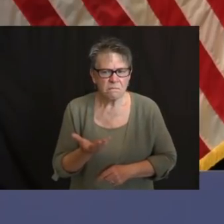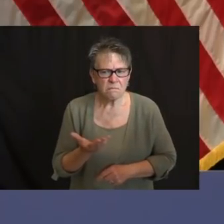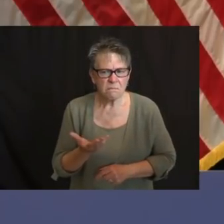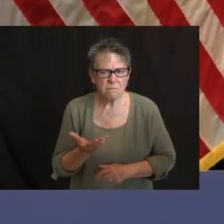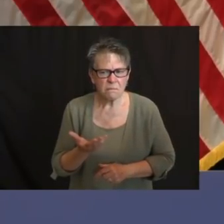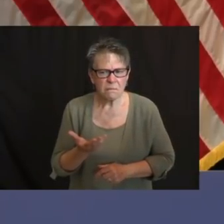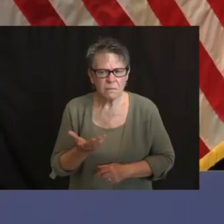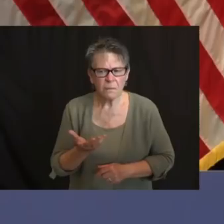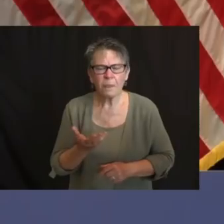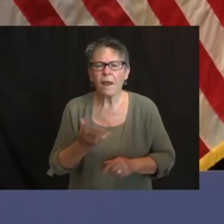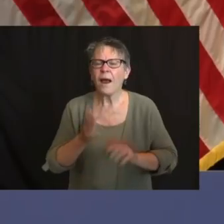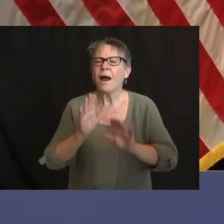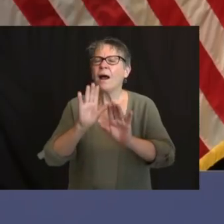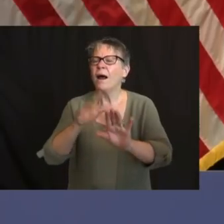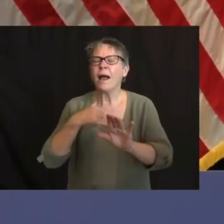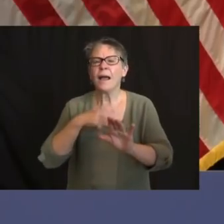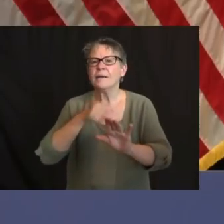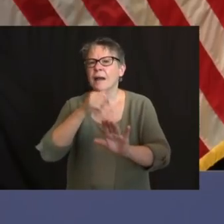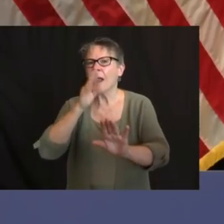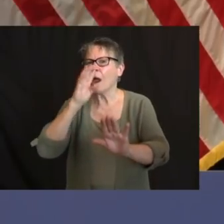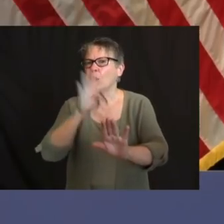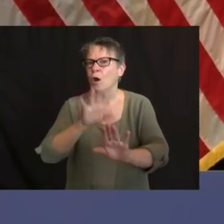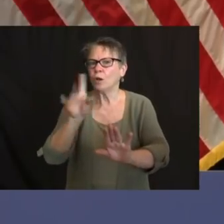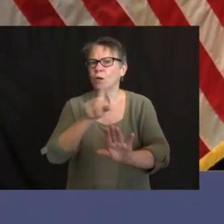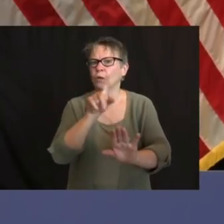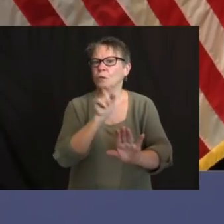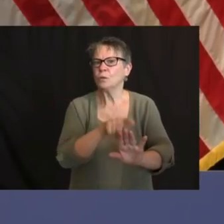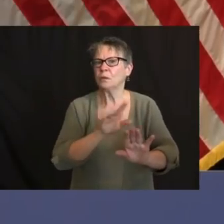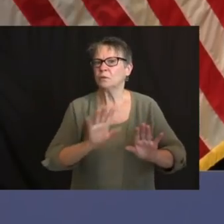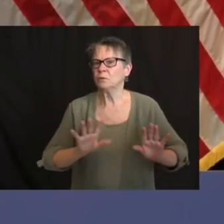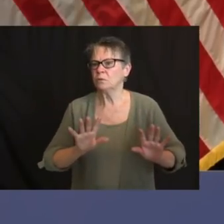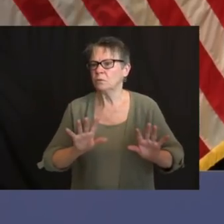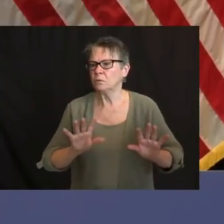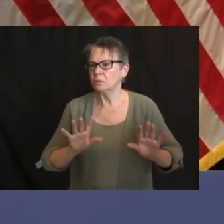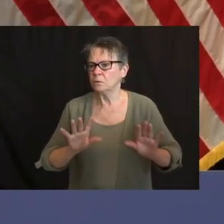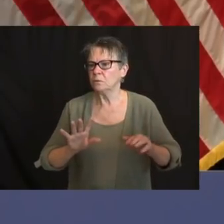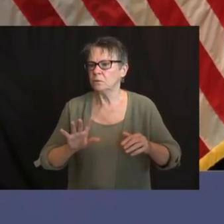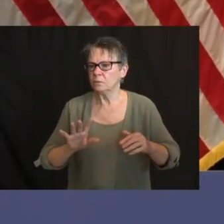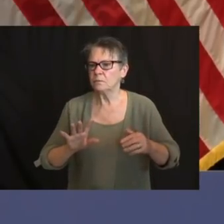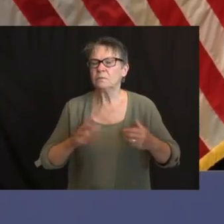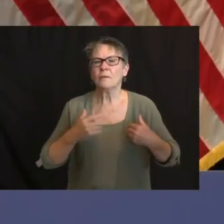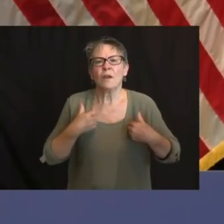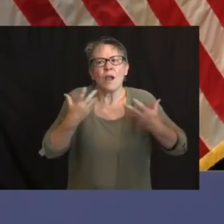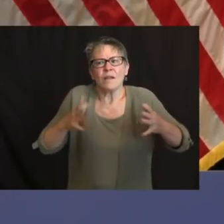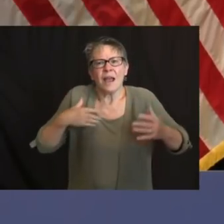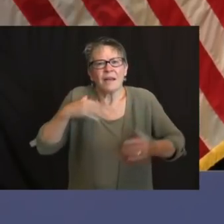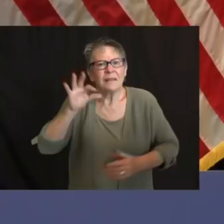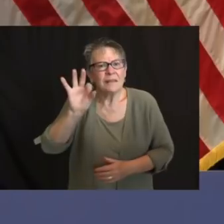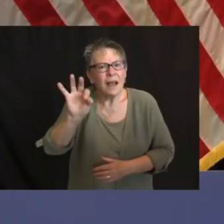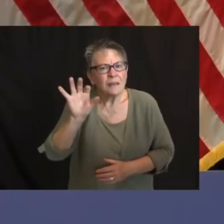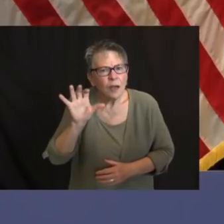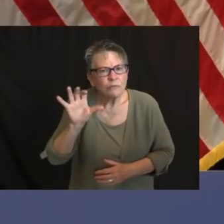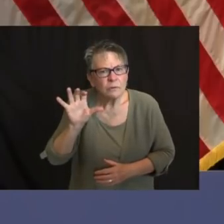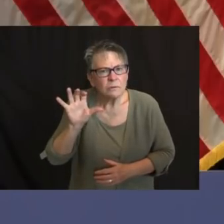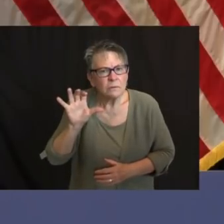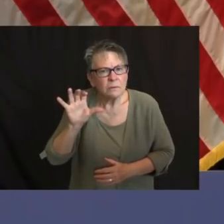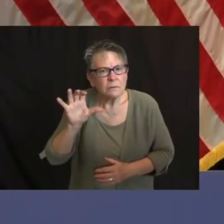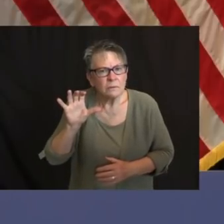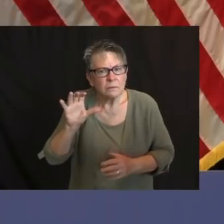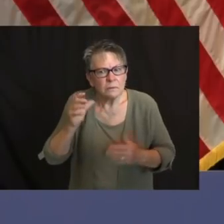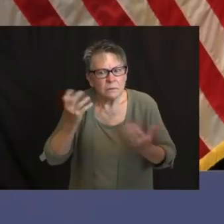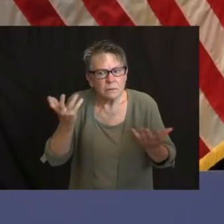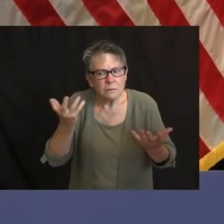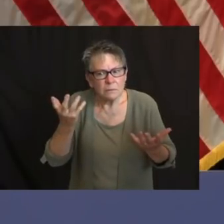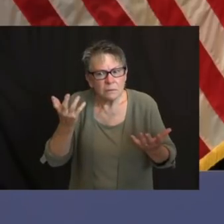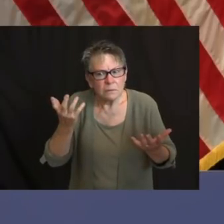And so this is not a question of whether what quote unquote took us so long. We're not opening the state up. We're going to stage 2 of